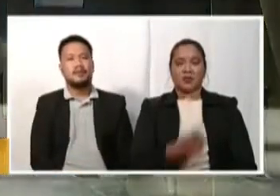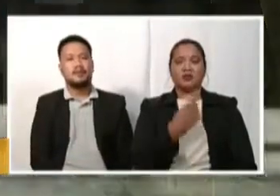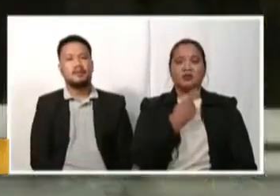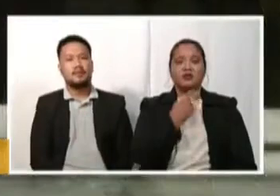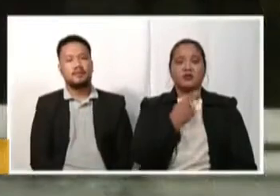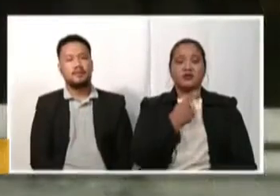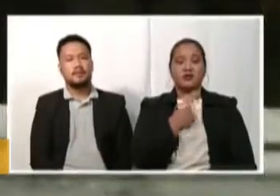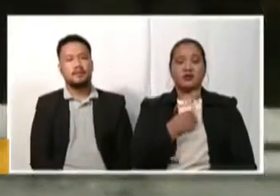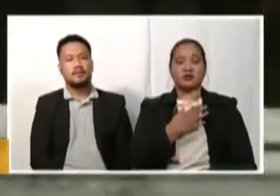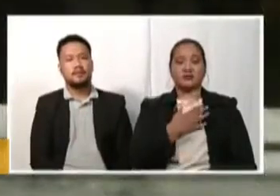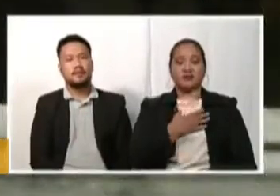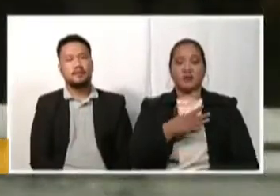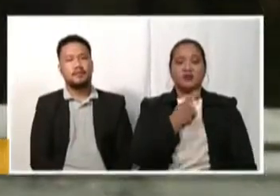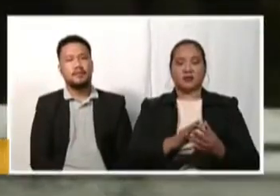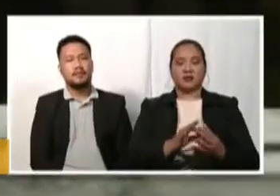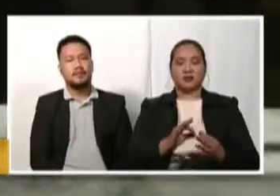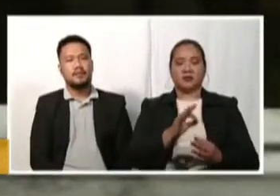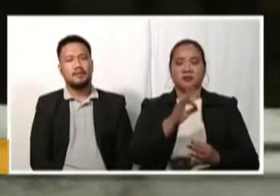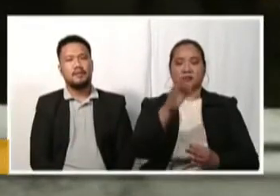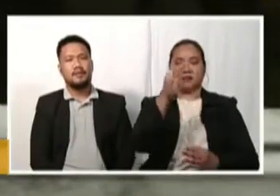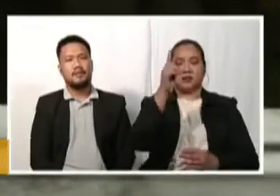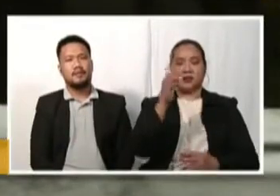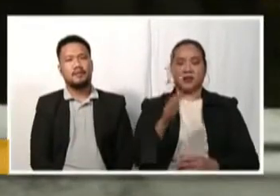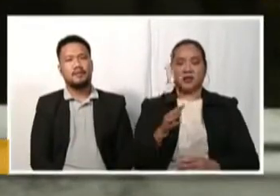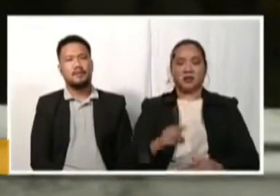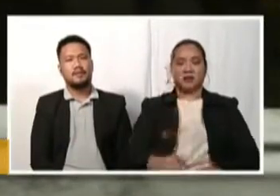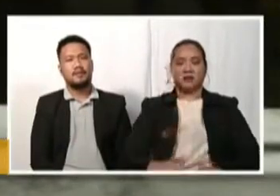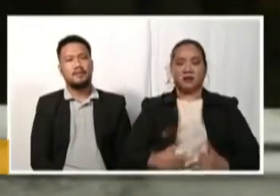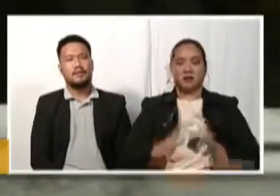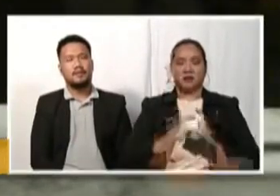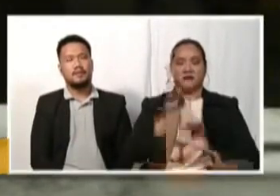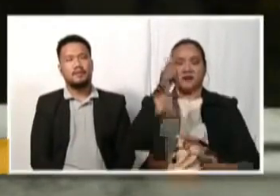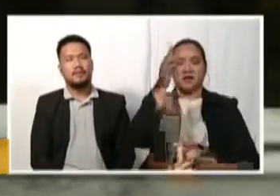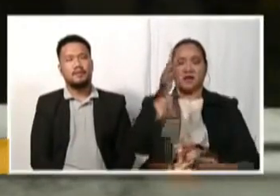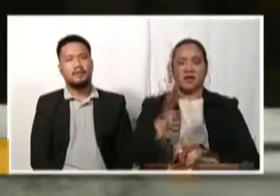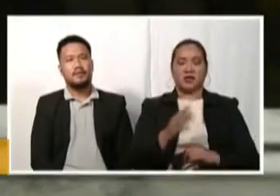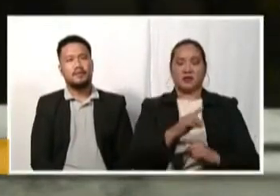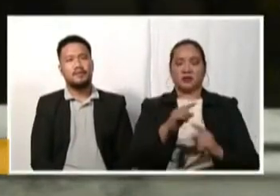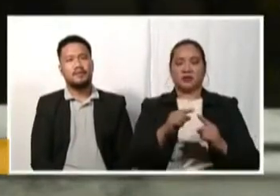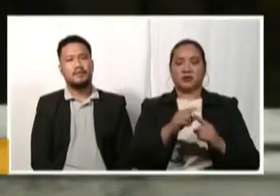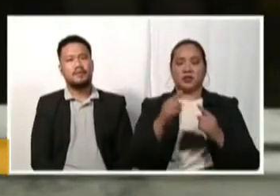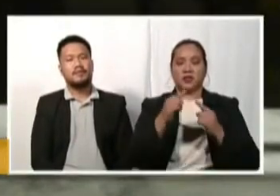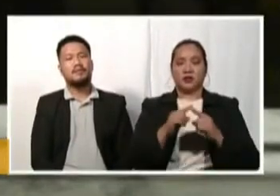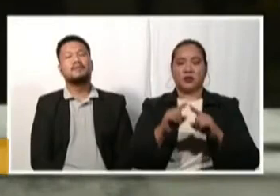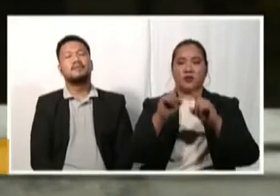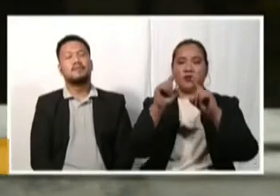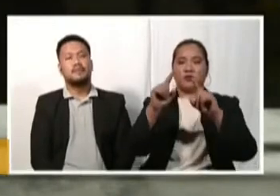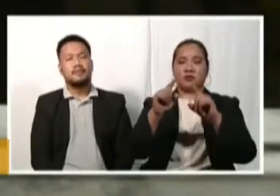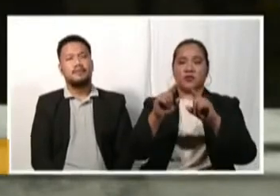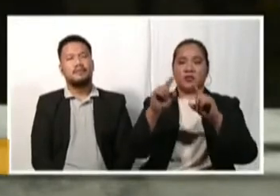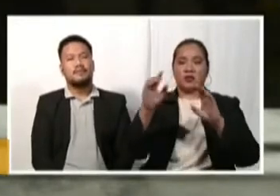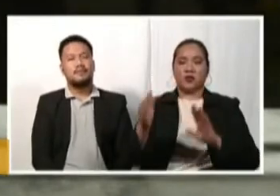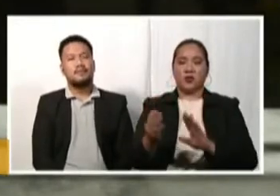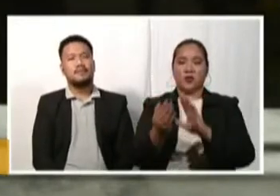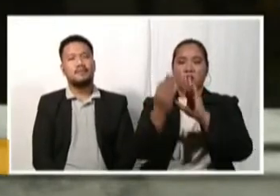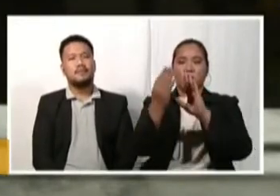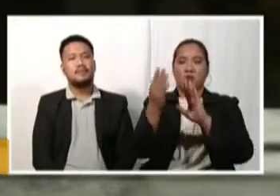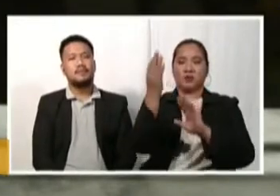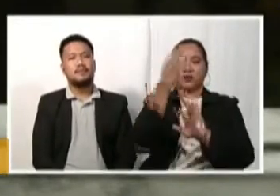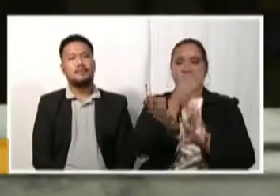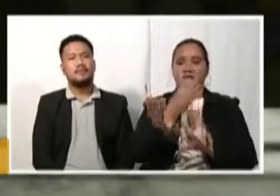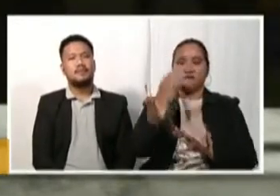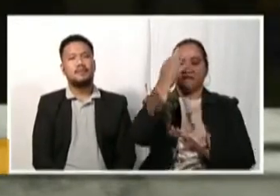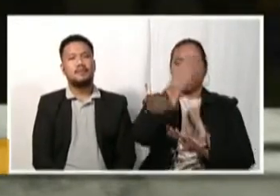Athirst is my soul for God, the living God. When shall I go and behold the face